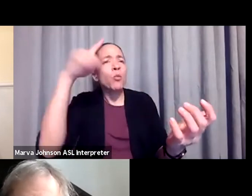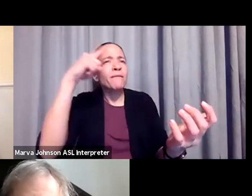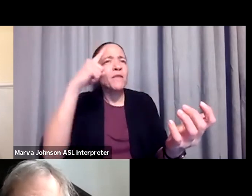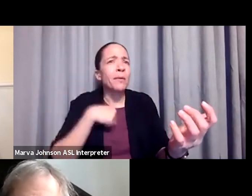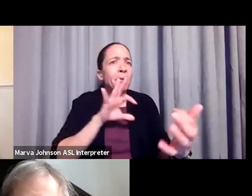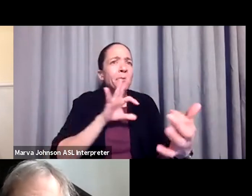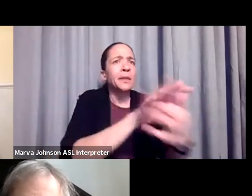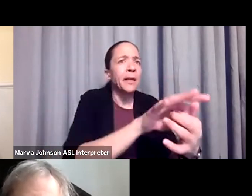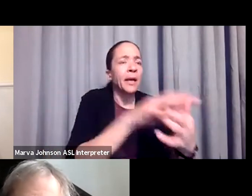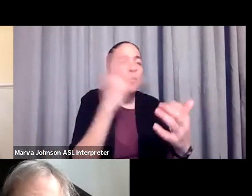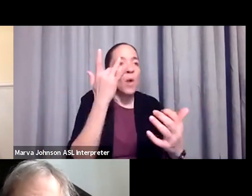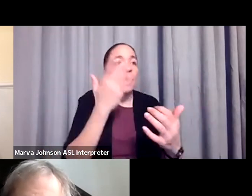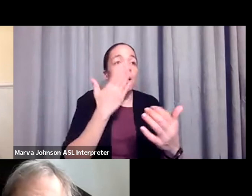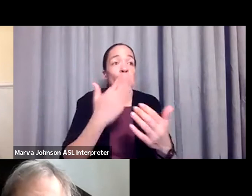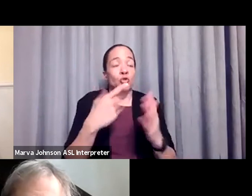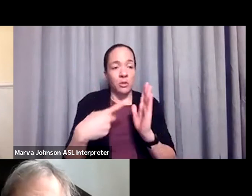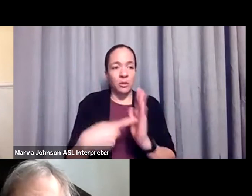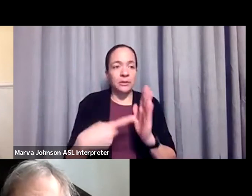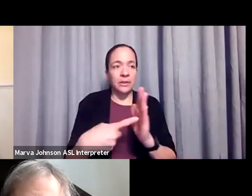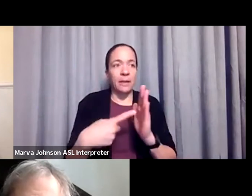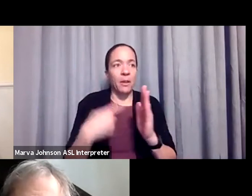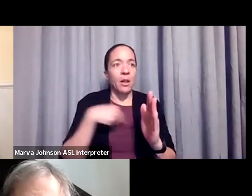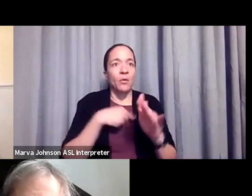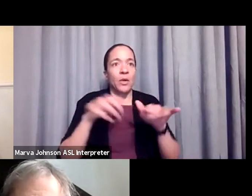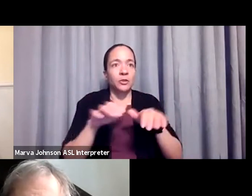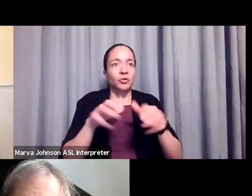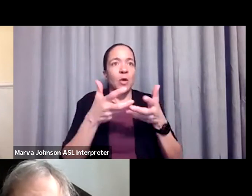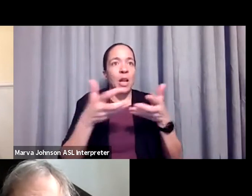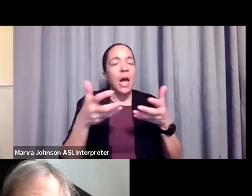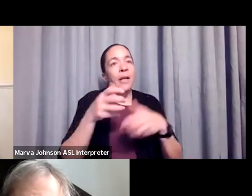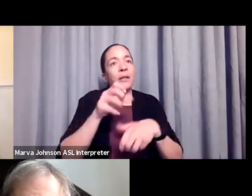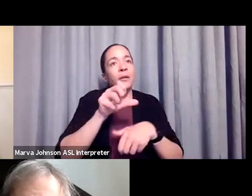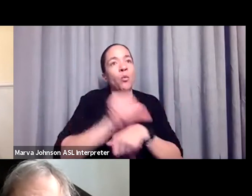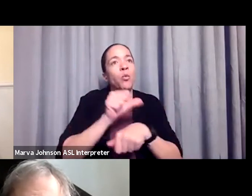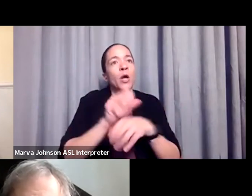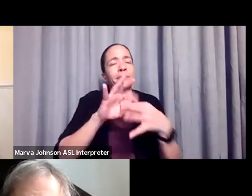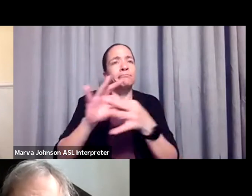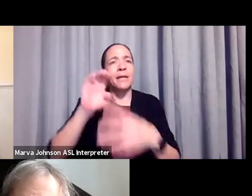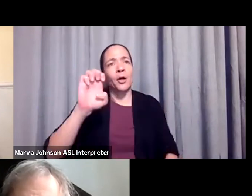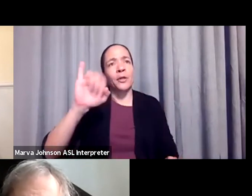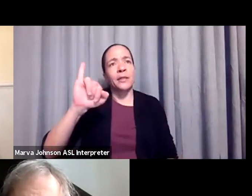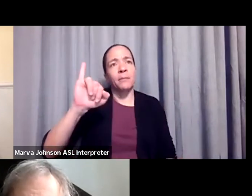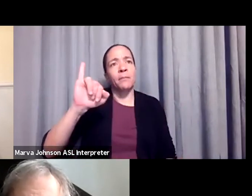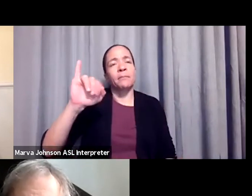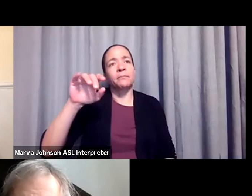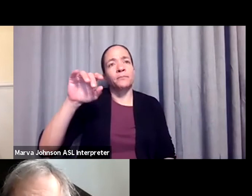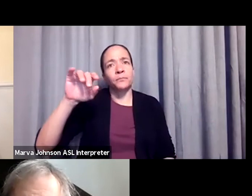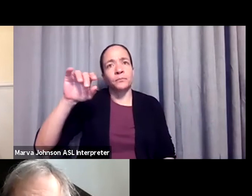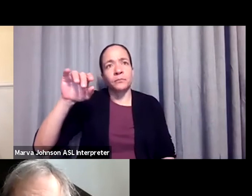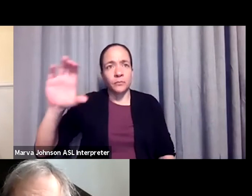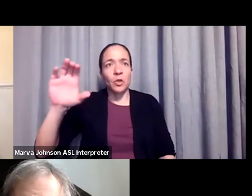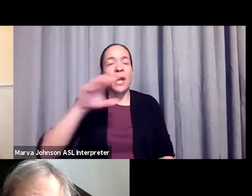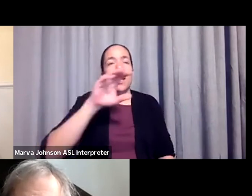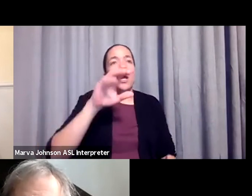I think a really great example is we've been doing a lot of work on the earned income tax credit. And the organization we were working with,